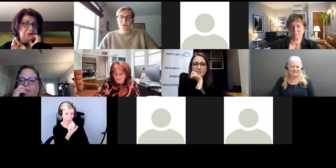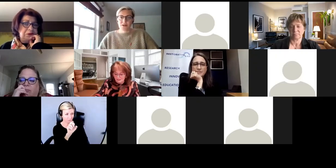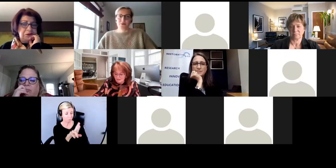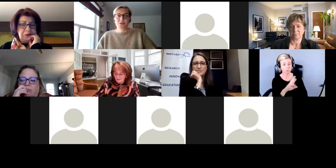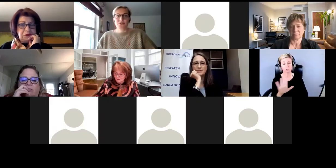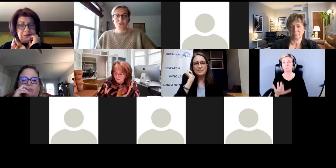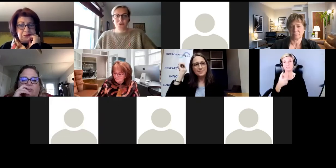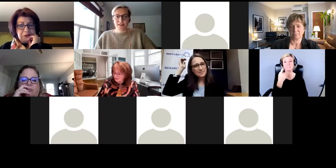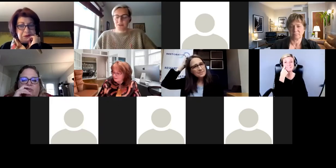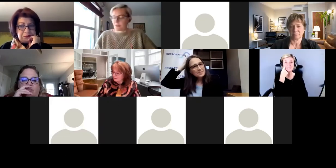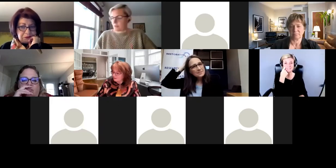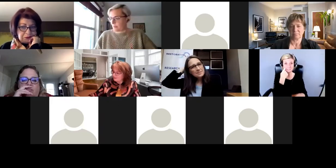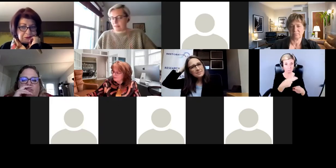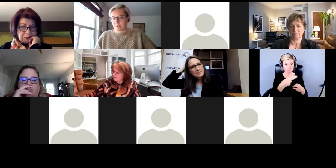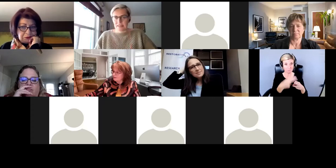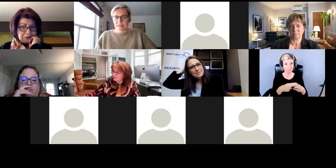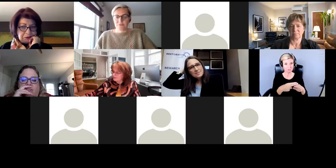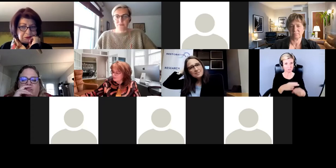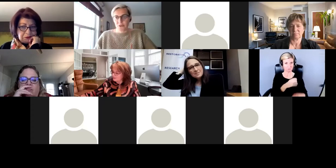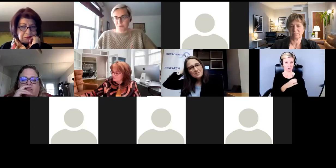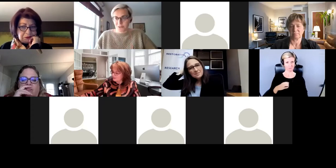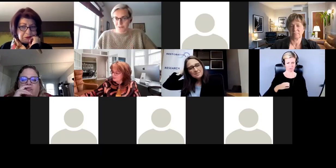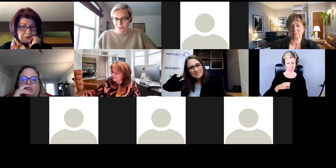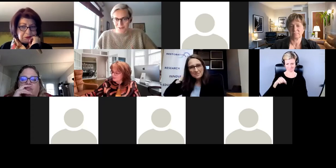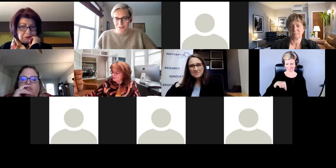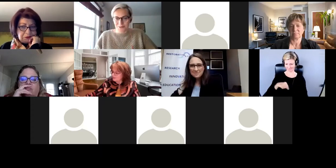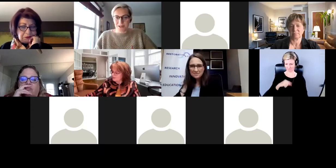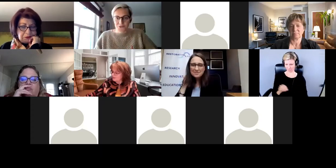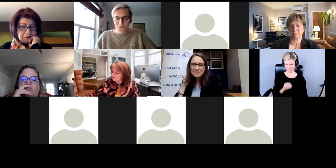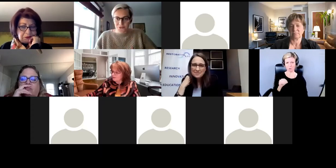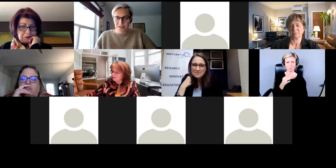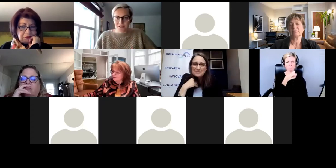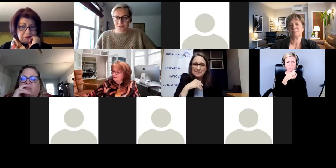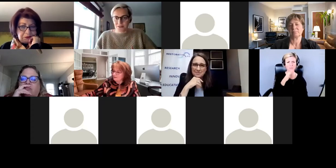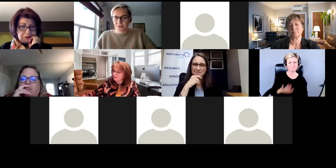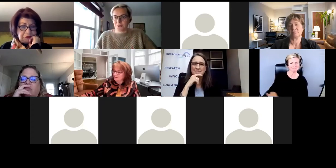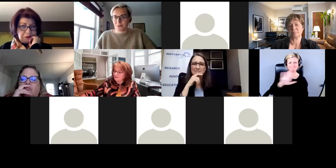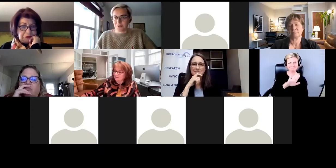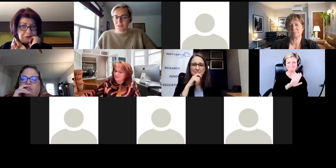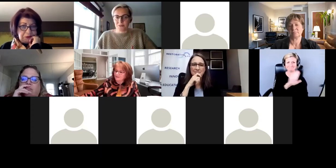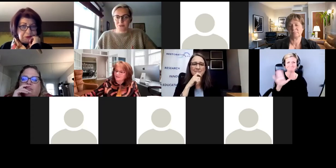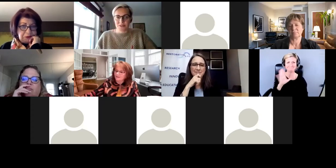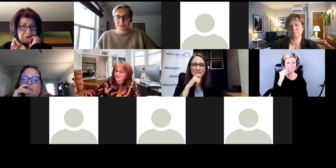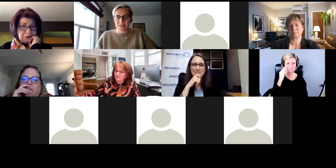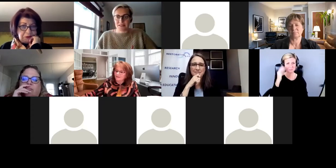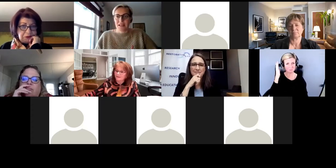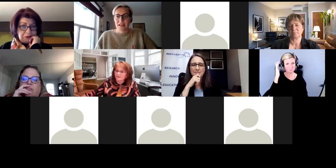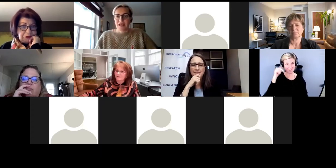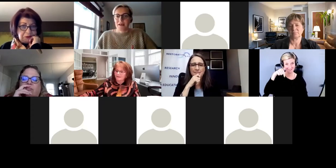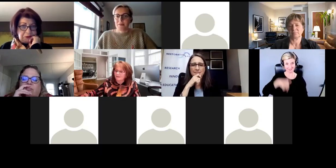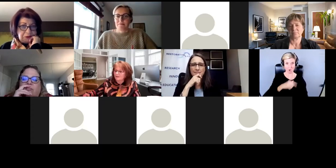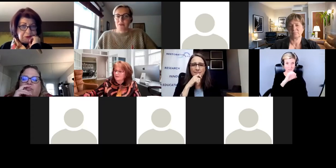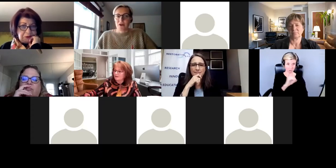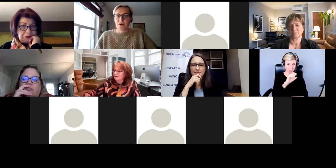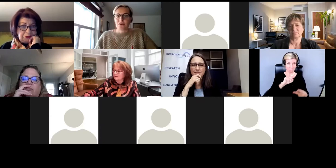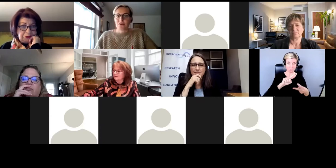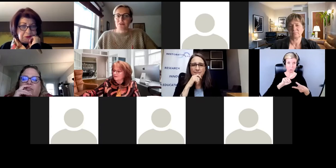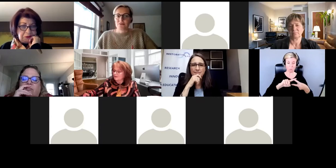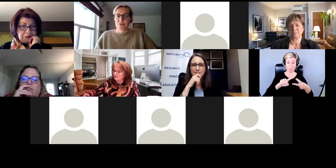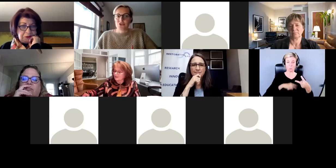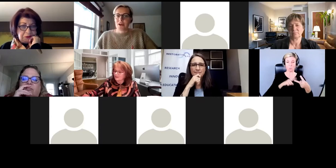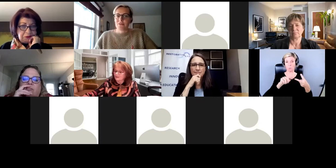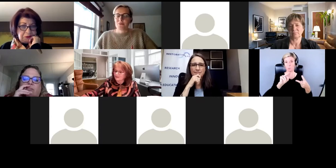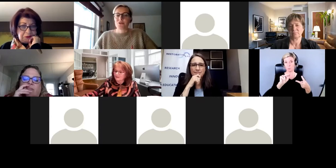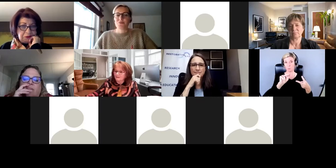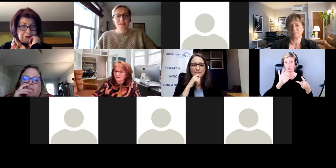Ontario, I wanted to ask our panelists from other parts of the country. We have Newfoundland, Ontario, and BC represented.